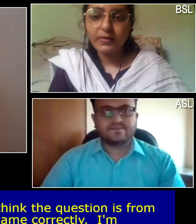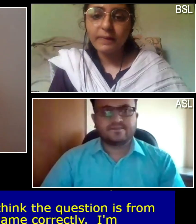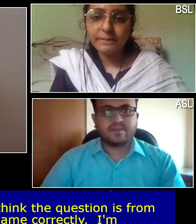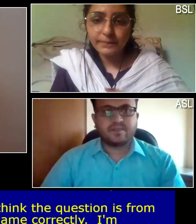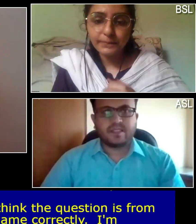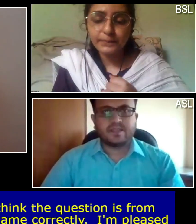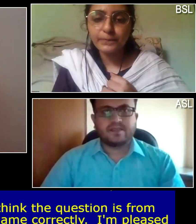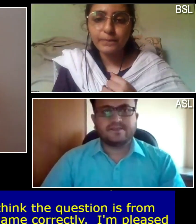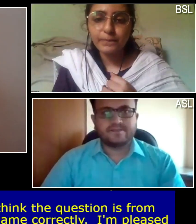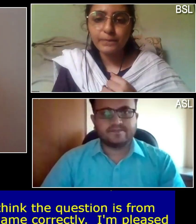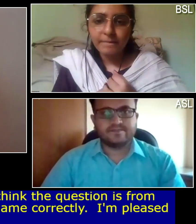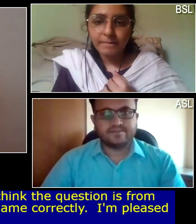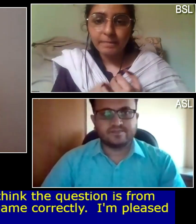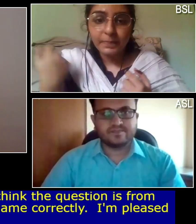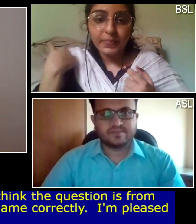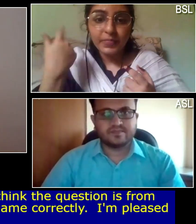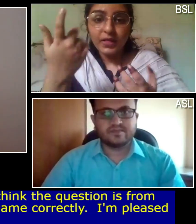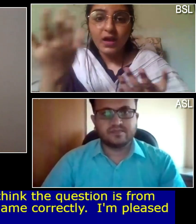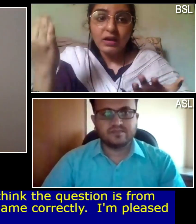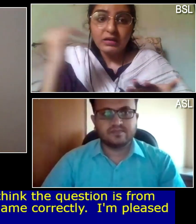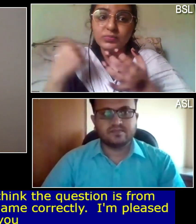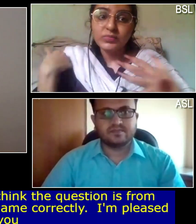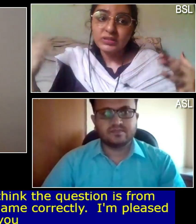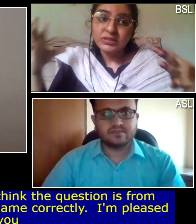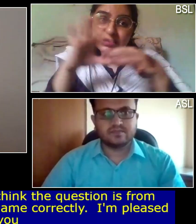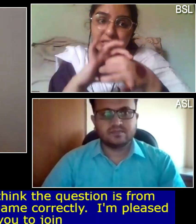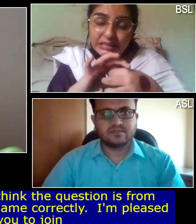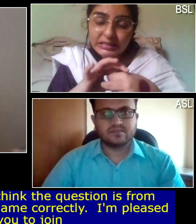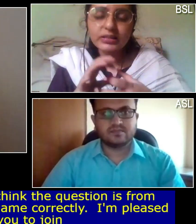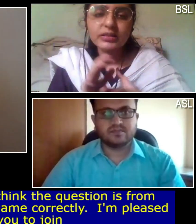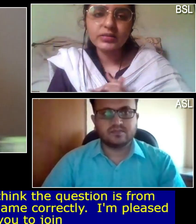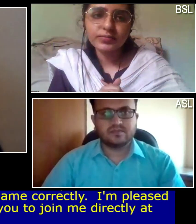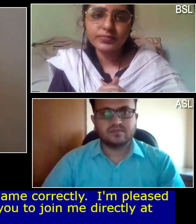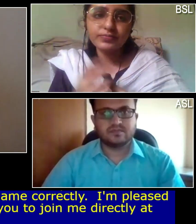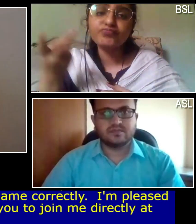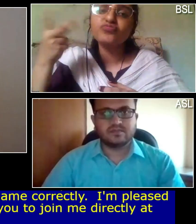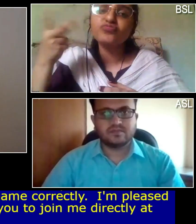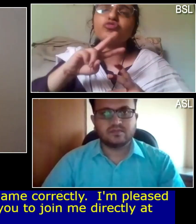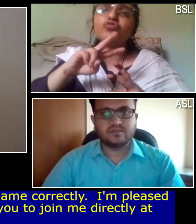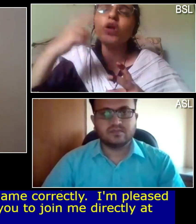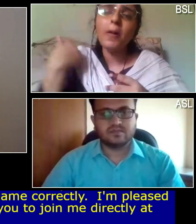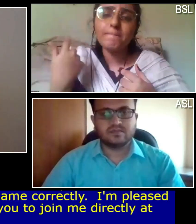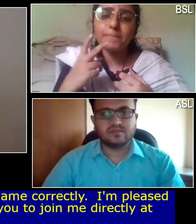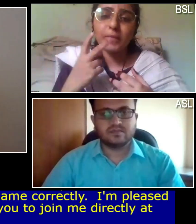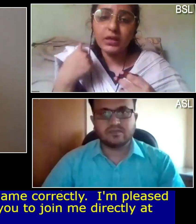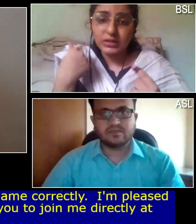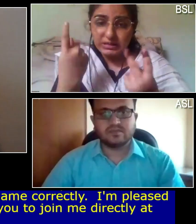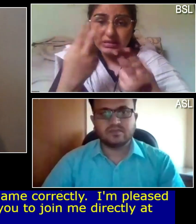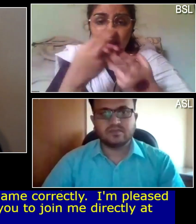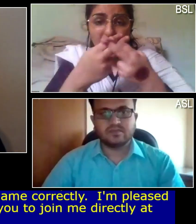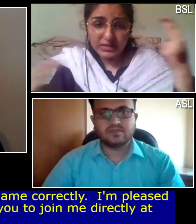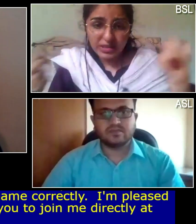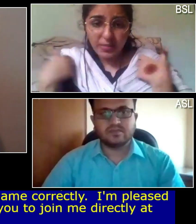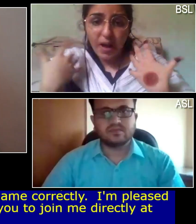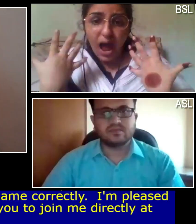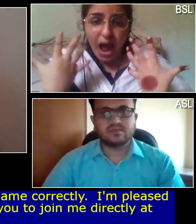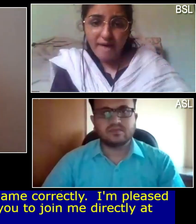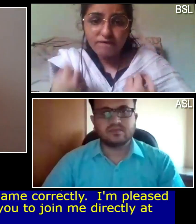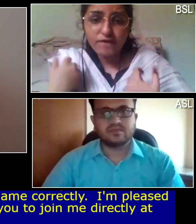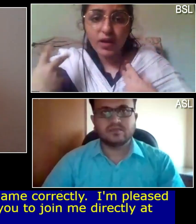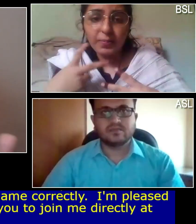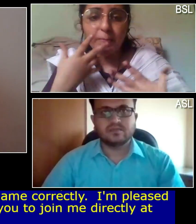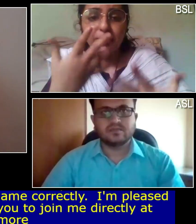I welcome you to join me directly at some other time because I can get into much more examples of how we do the economics of making sure